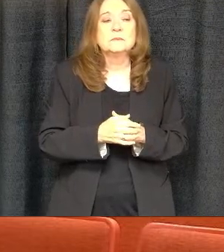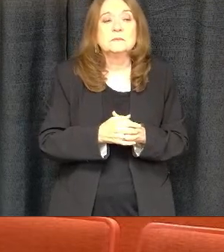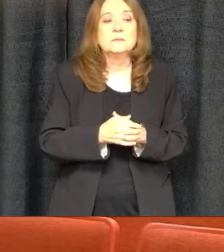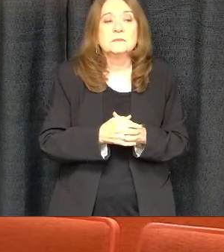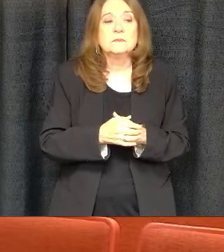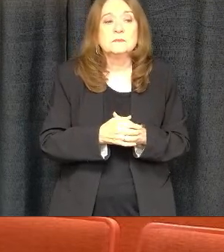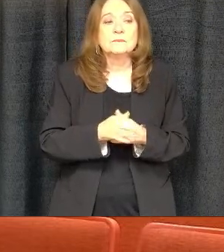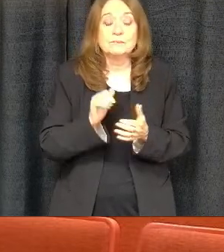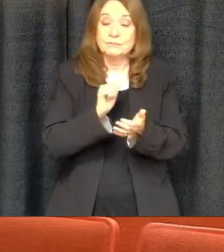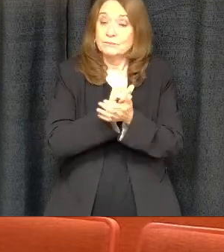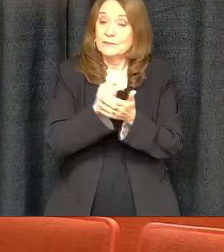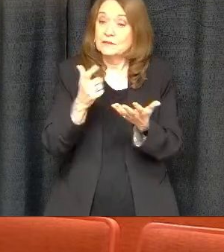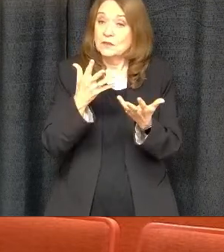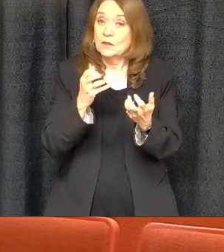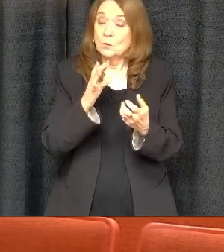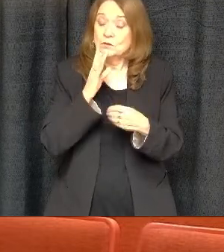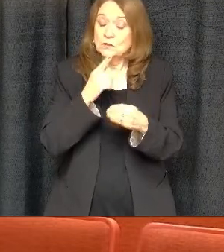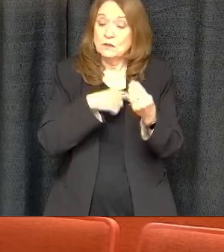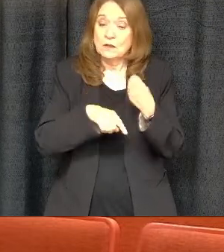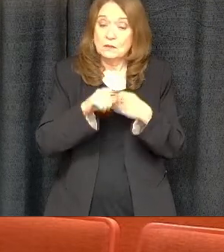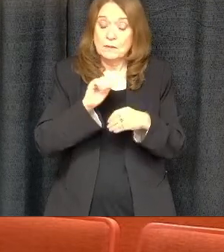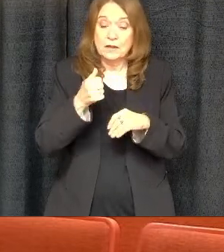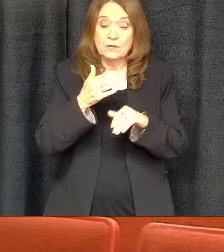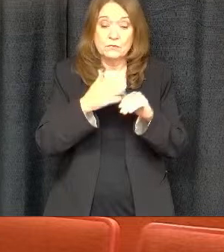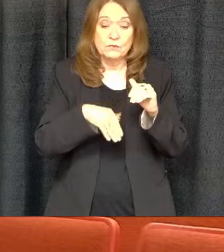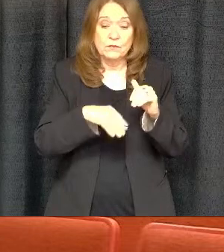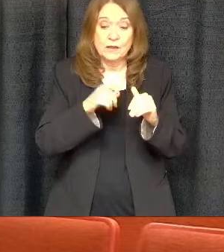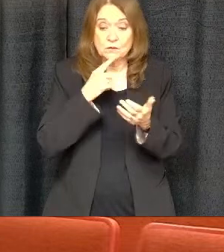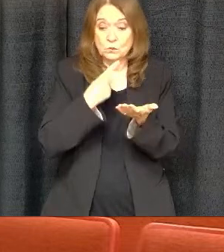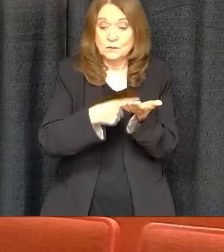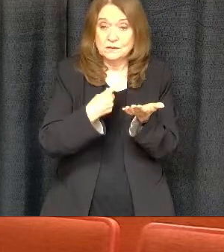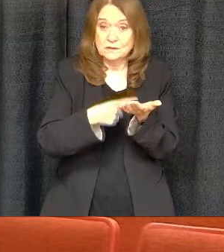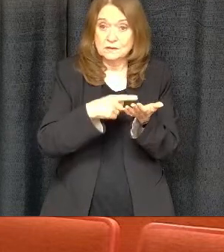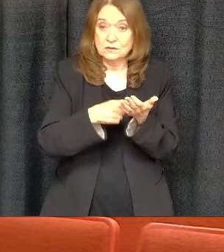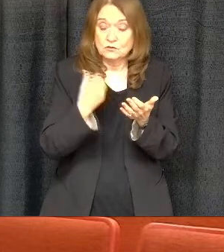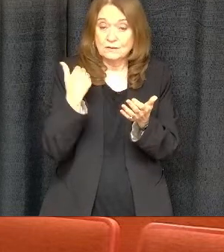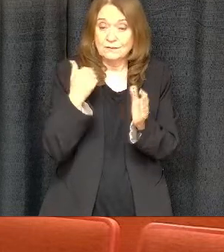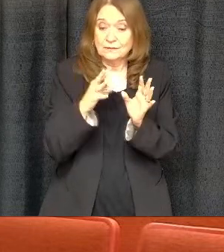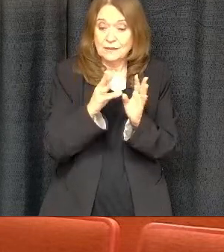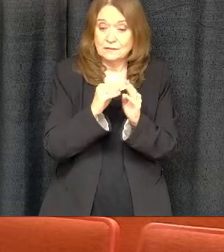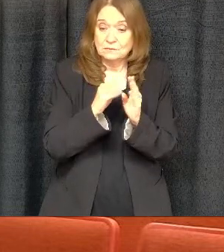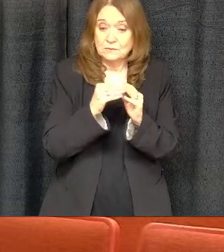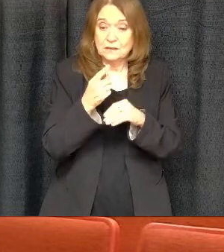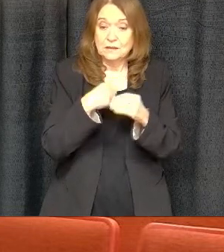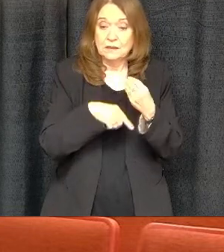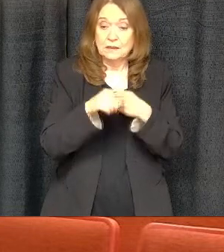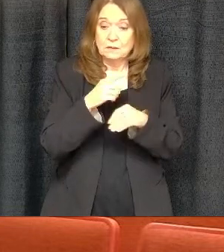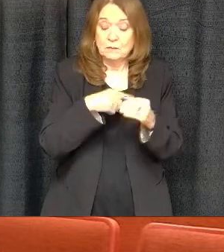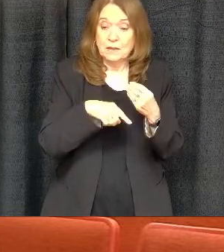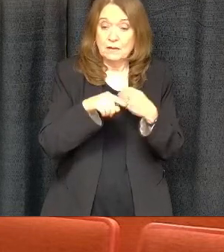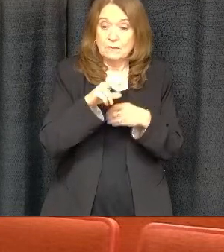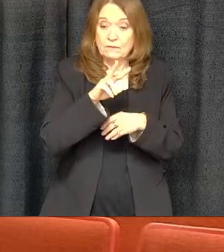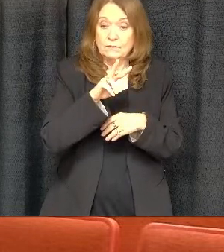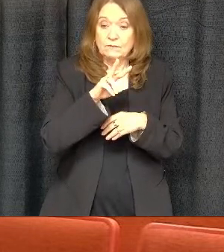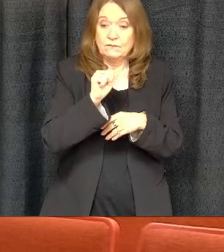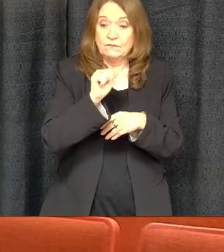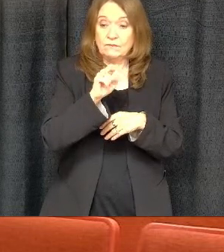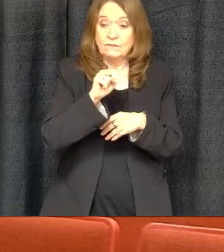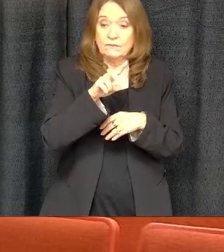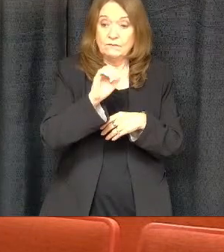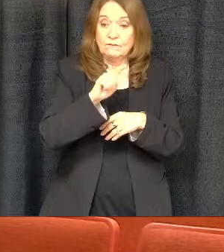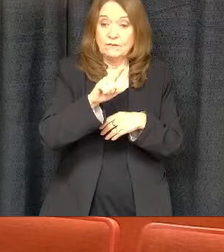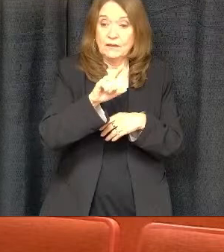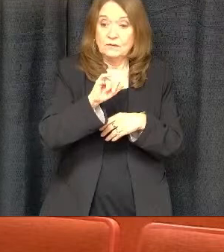That's all I wanted to talk about, other than there was discussion at the last meeting about vandalism,